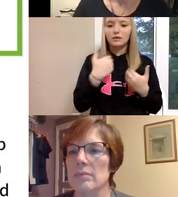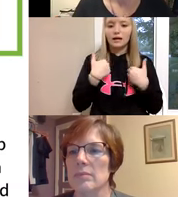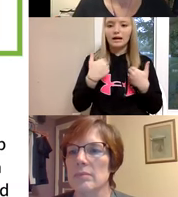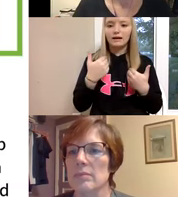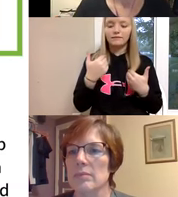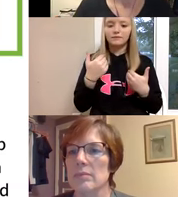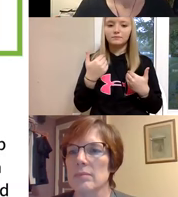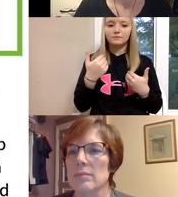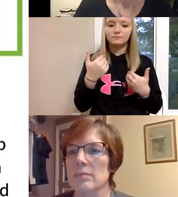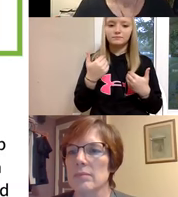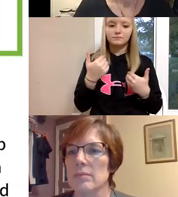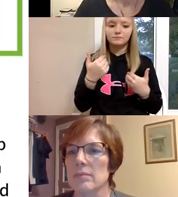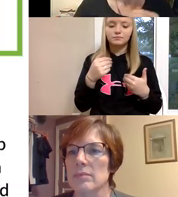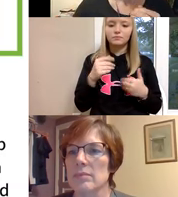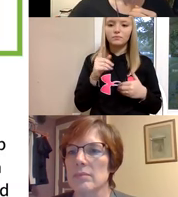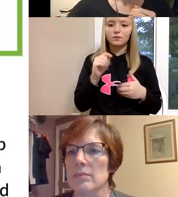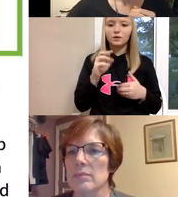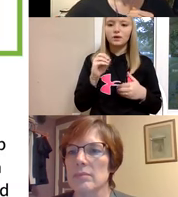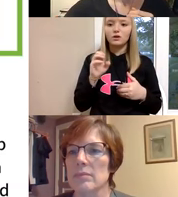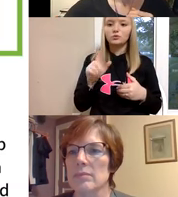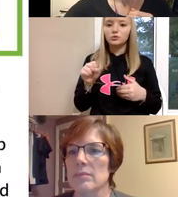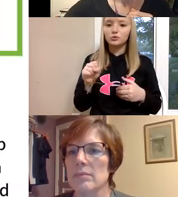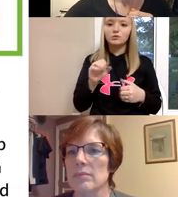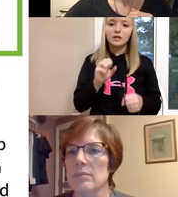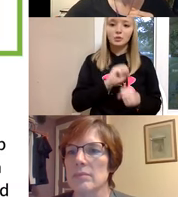tools in our toolbox that are working right now for us.